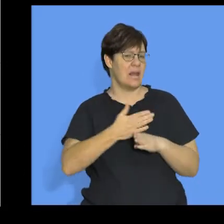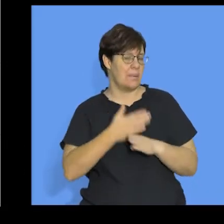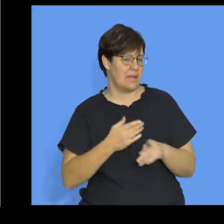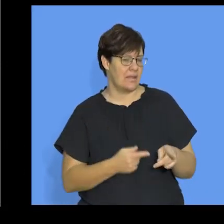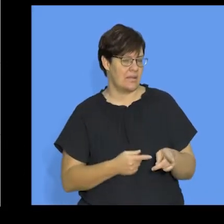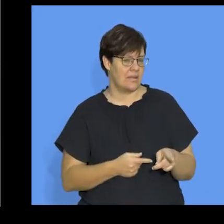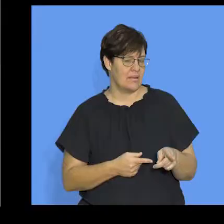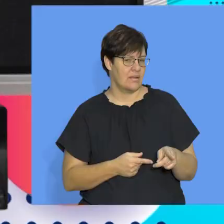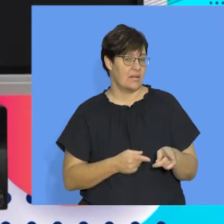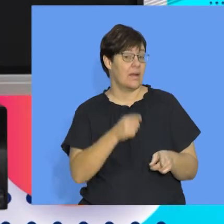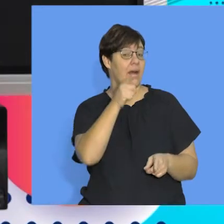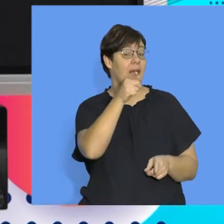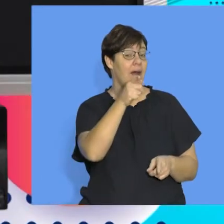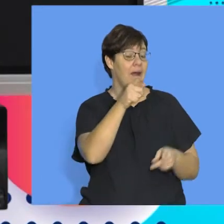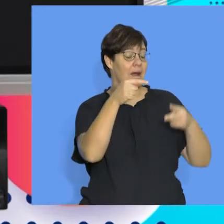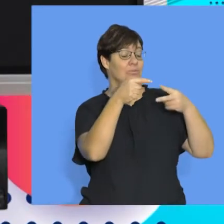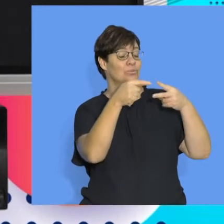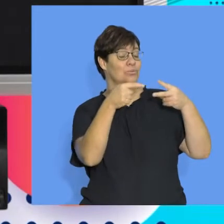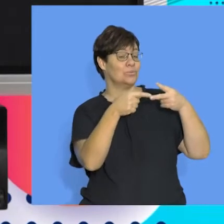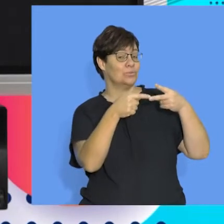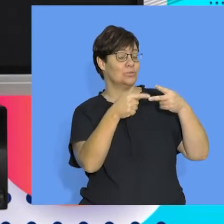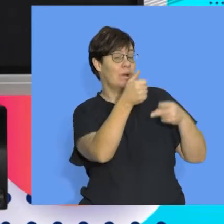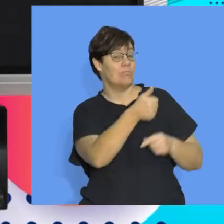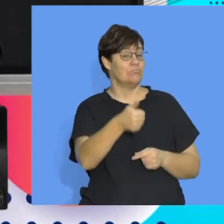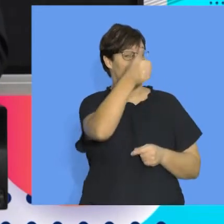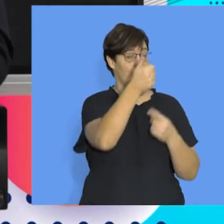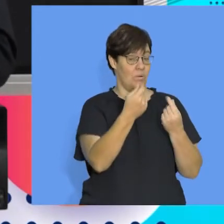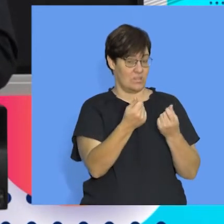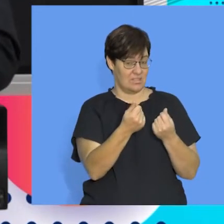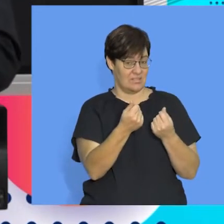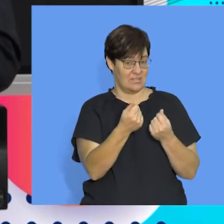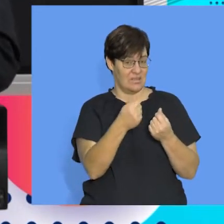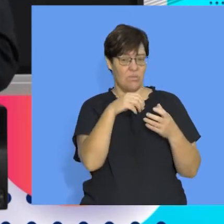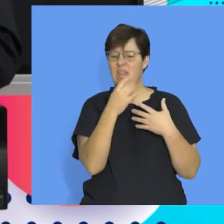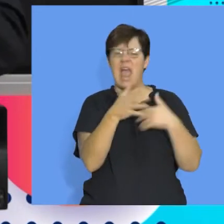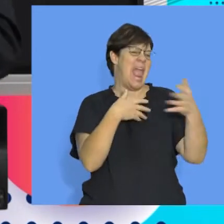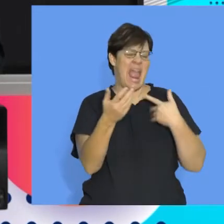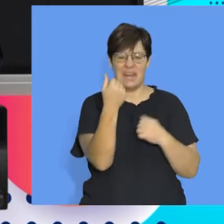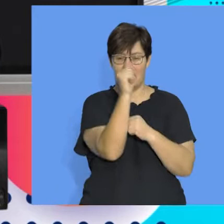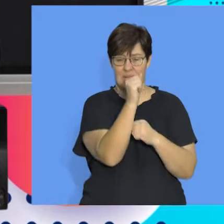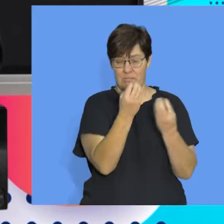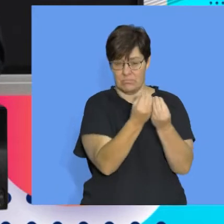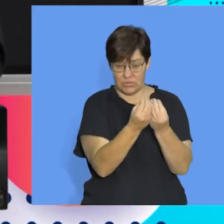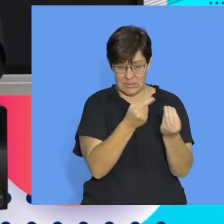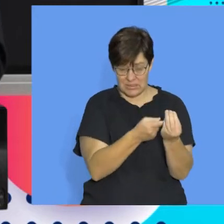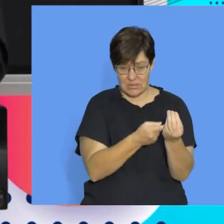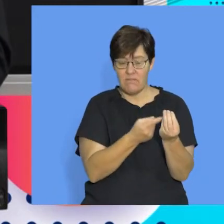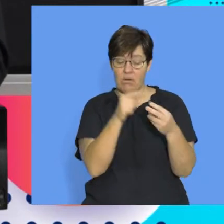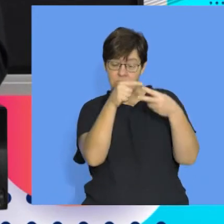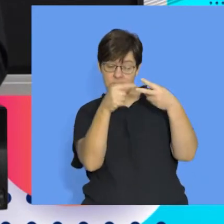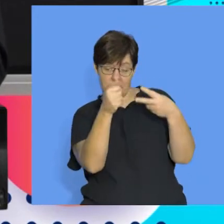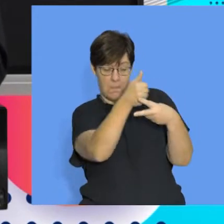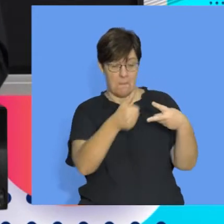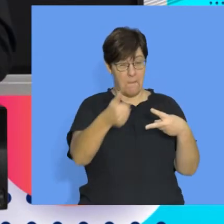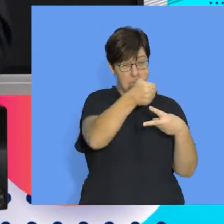Now remember, there are two prime costs. In the manufacturing of any item, there are two prime costs. What